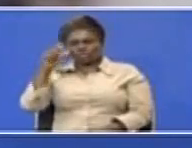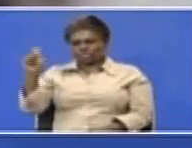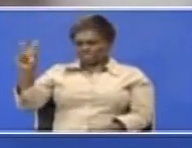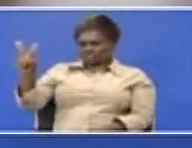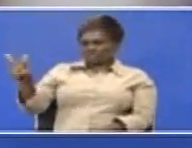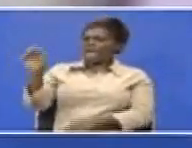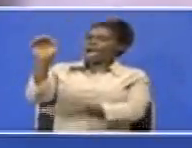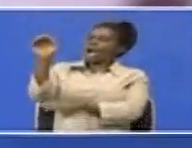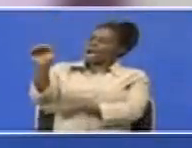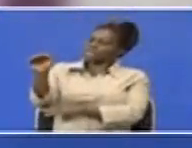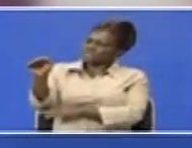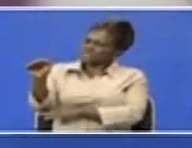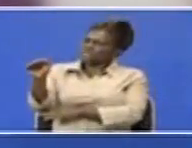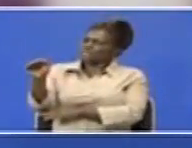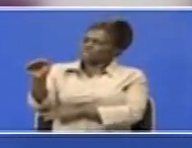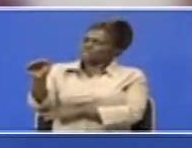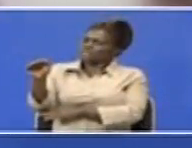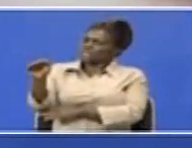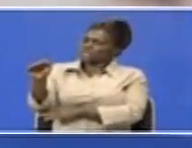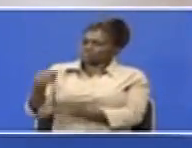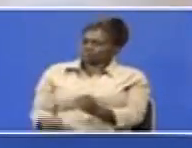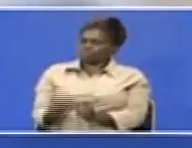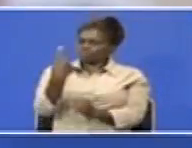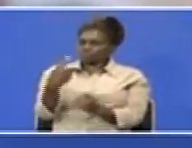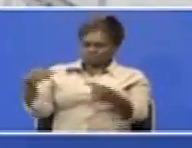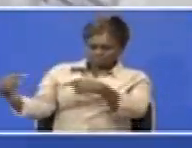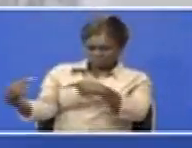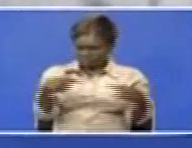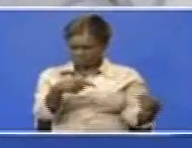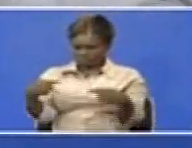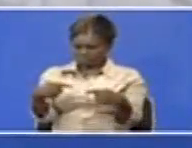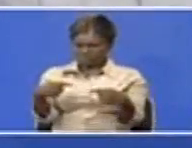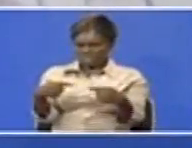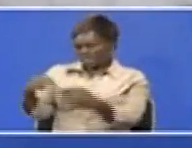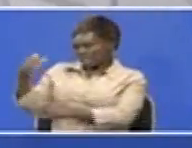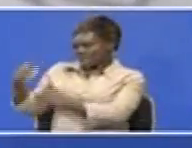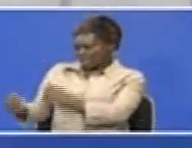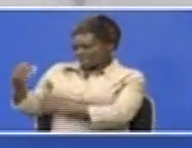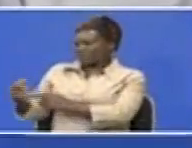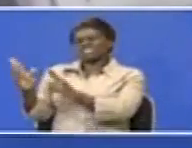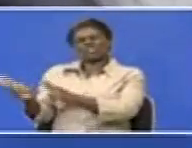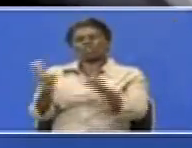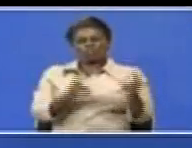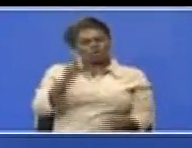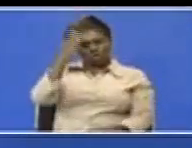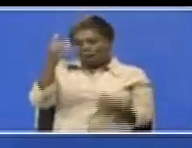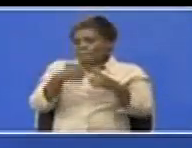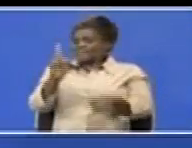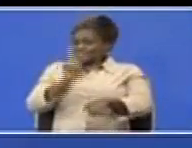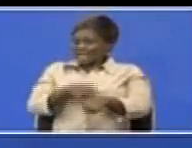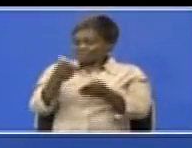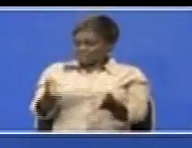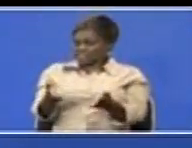she confronted her husband about it, an argument ensued. Something neighbors were accustomed to. However, this